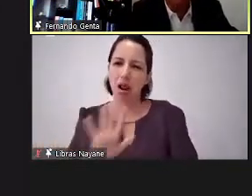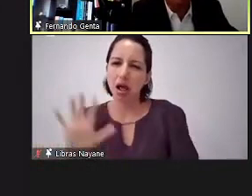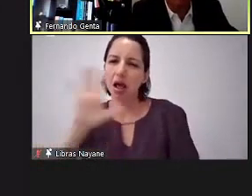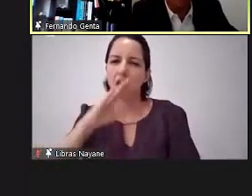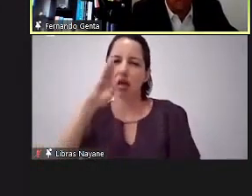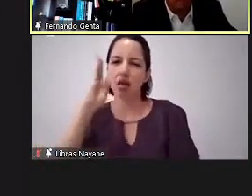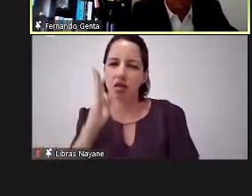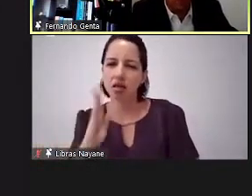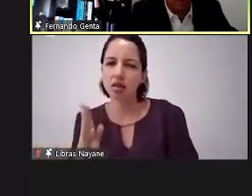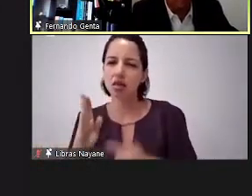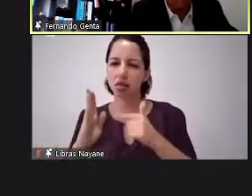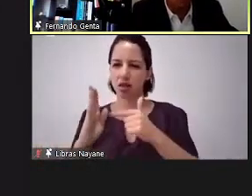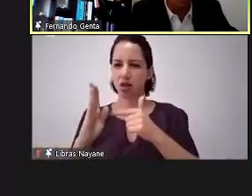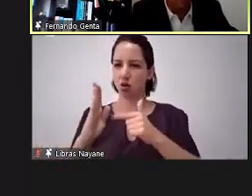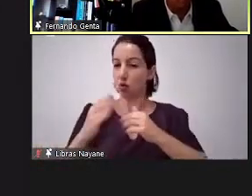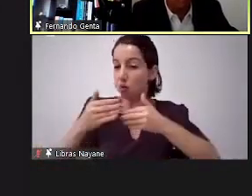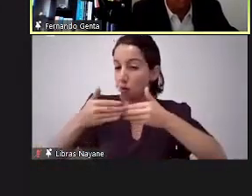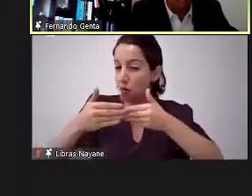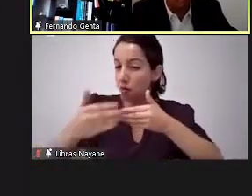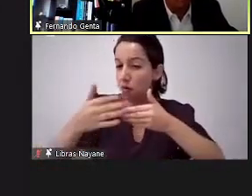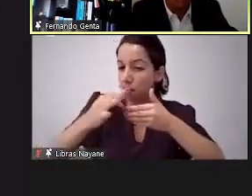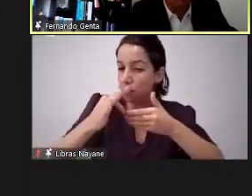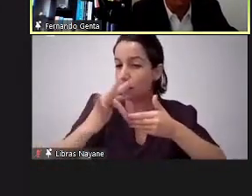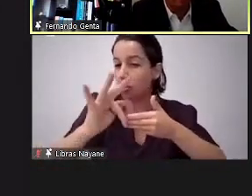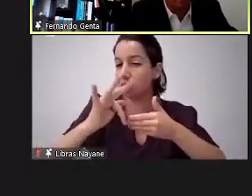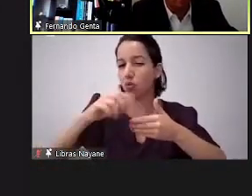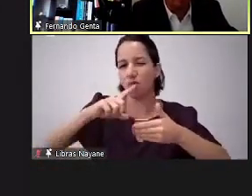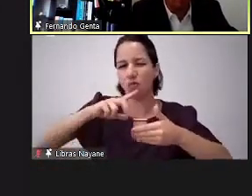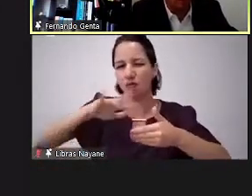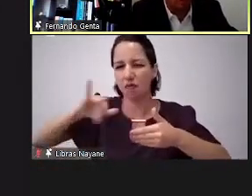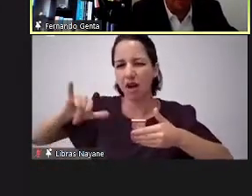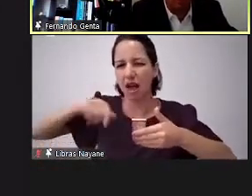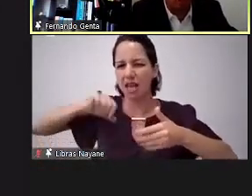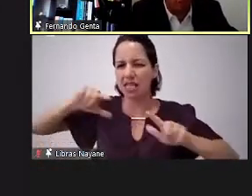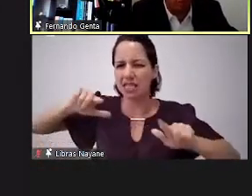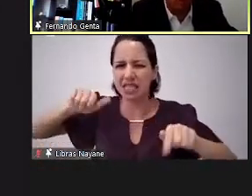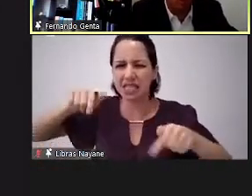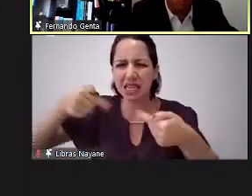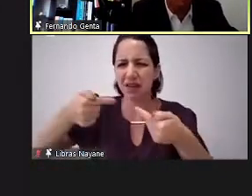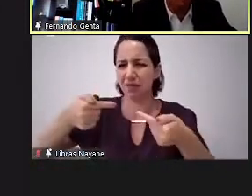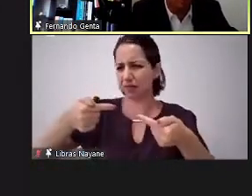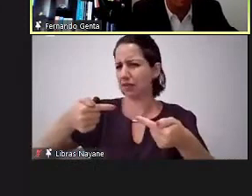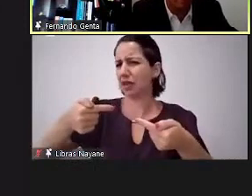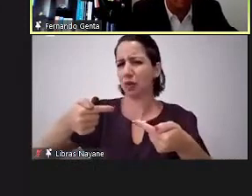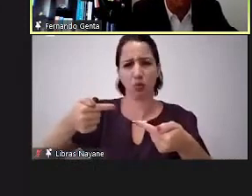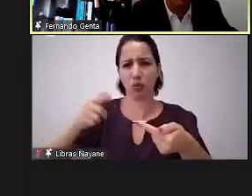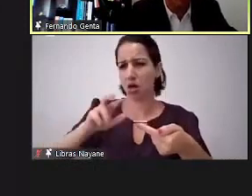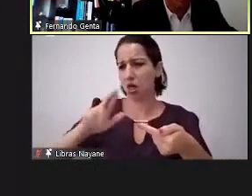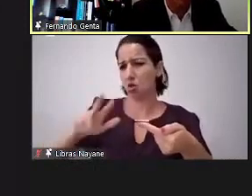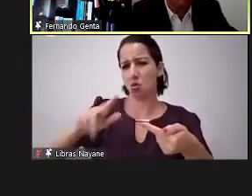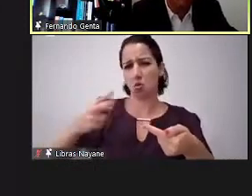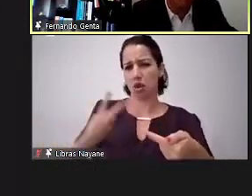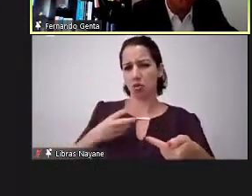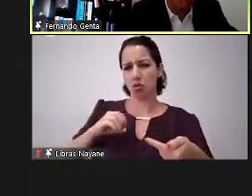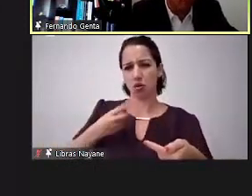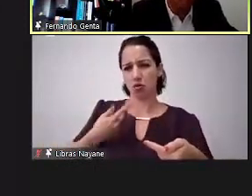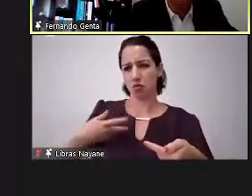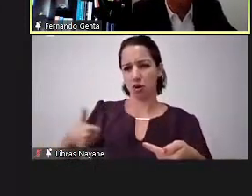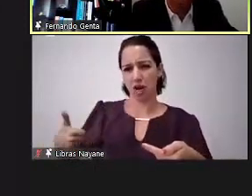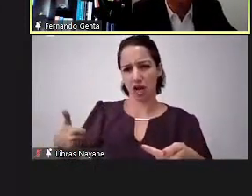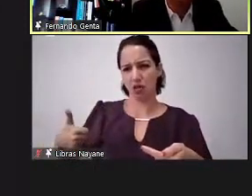economic situation in Brazil will be more challenging, and with higher inflation in the